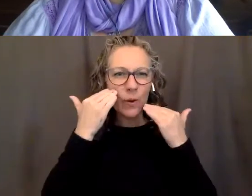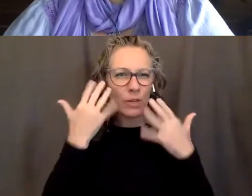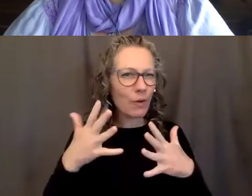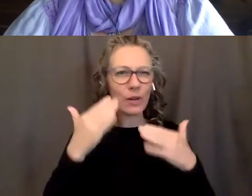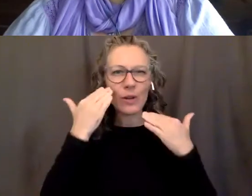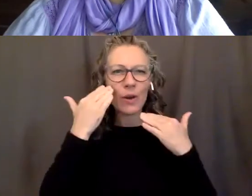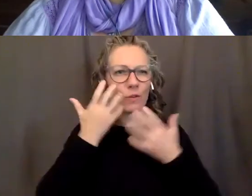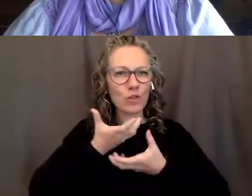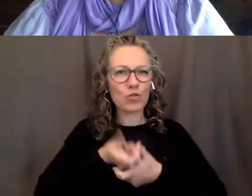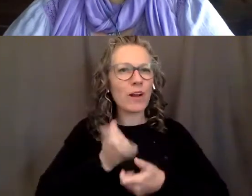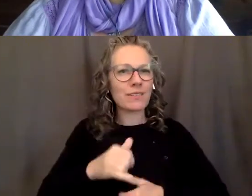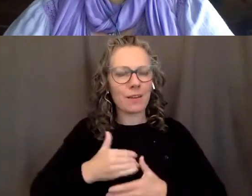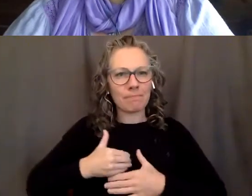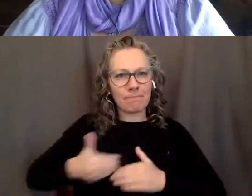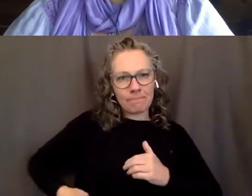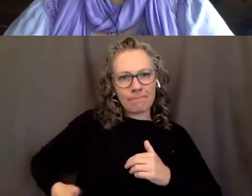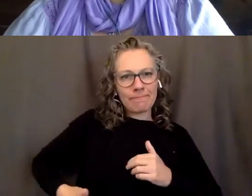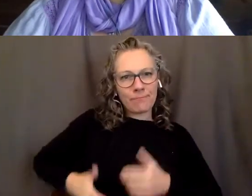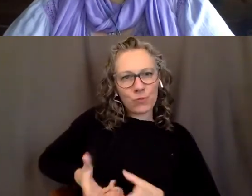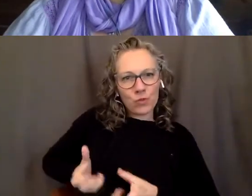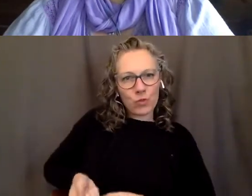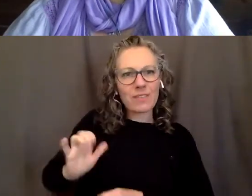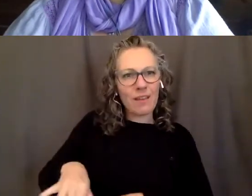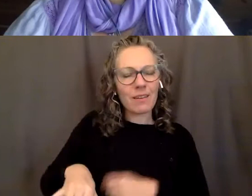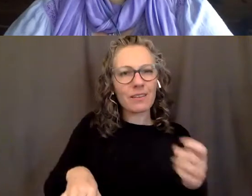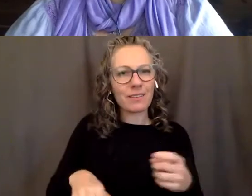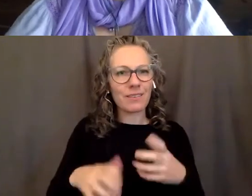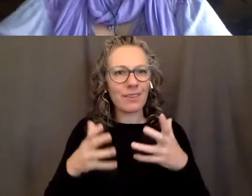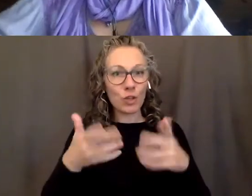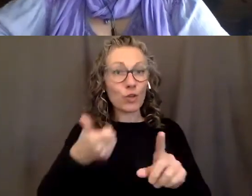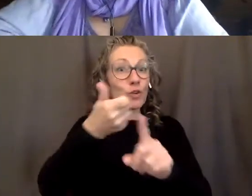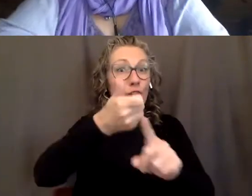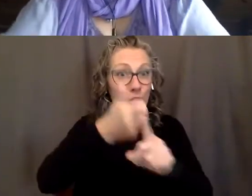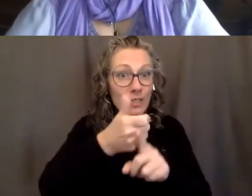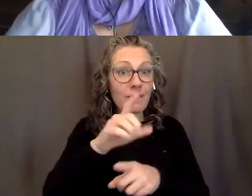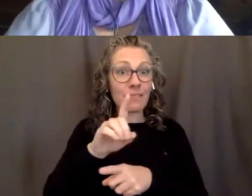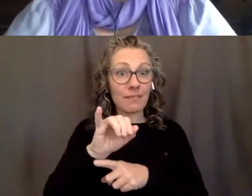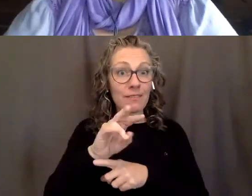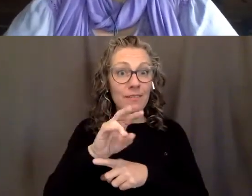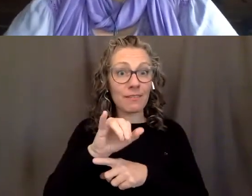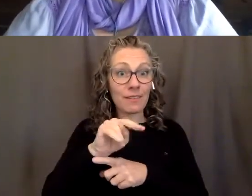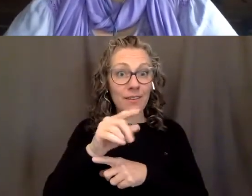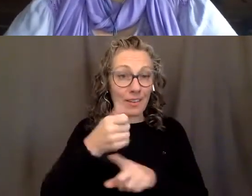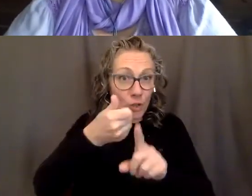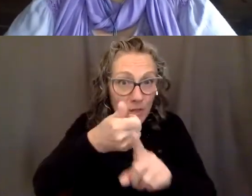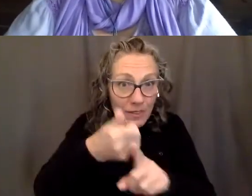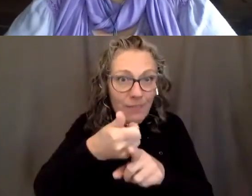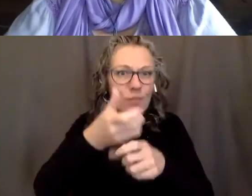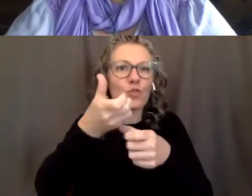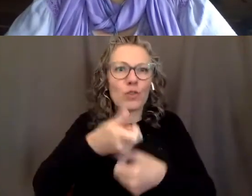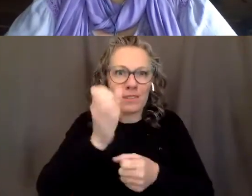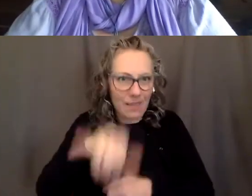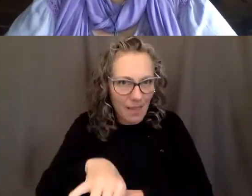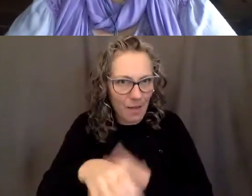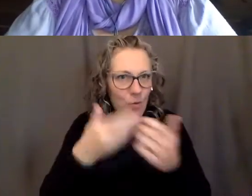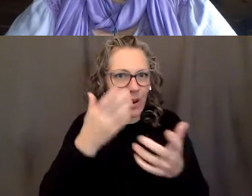and trust that inner guidance. That you are the divine manifesting as you. Trust that, whatever that says